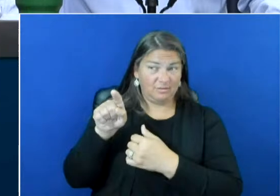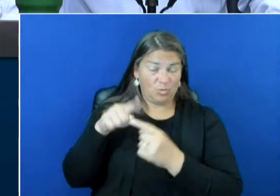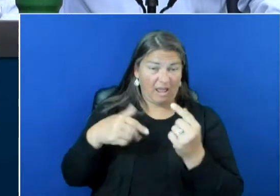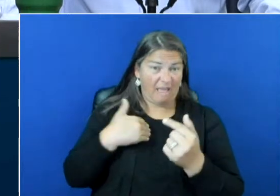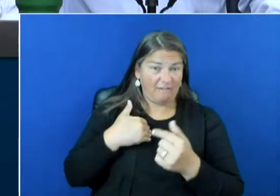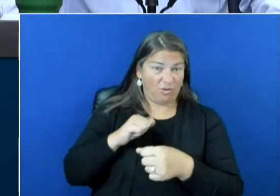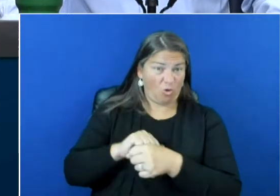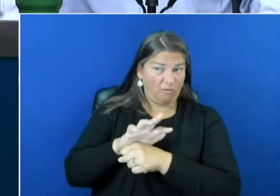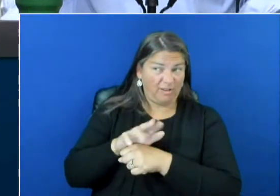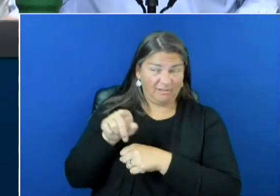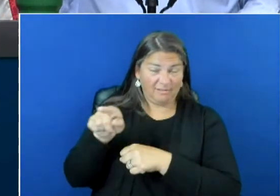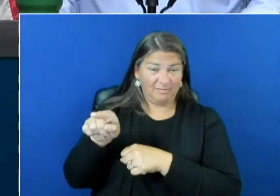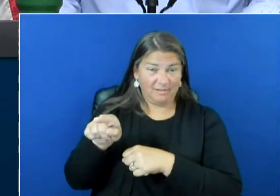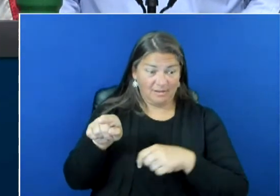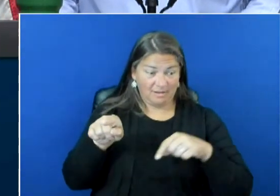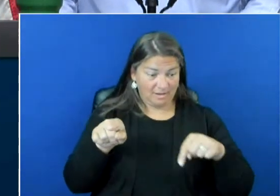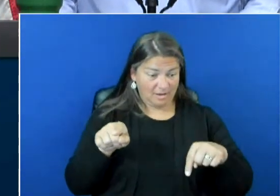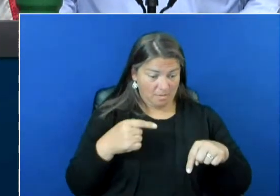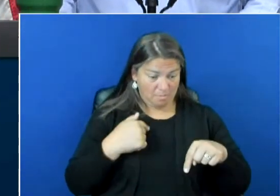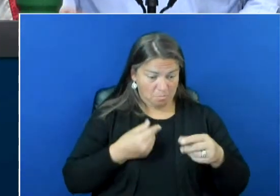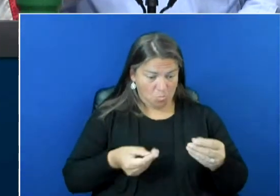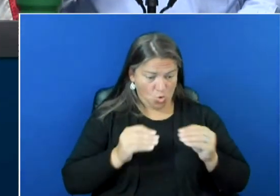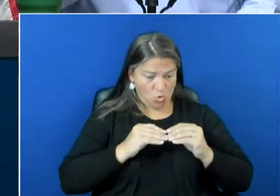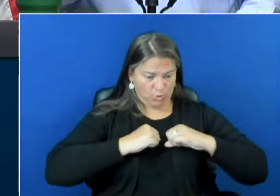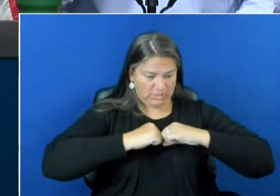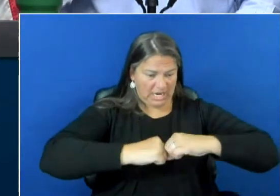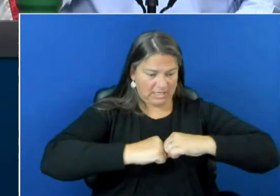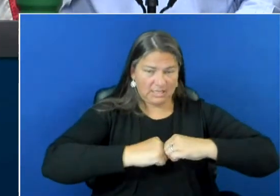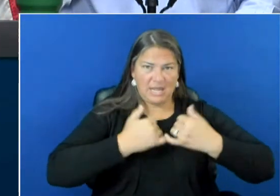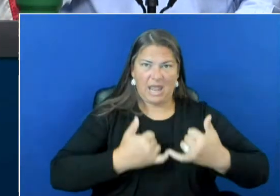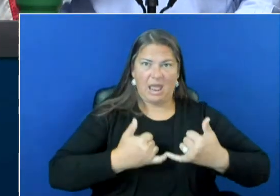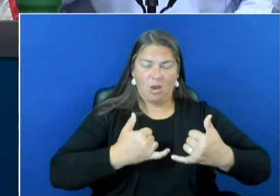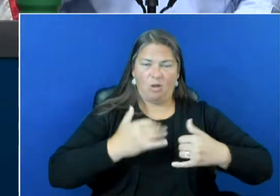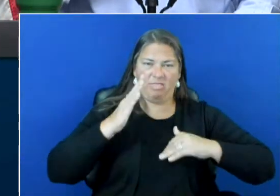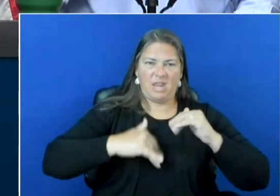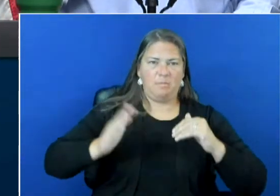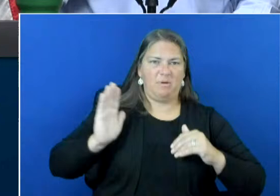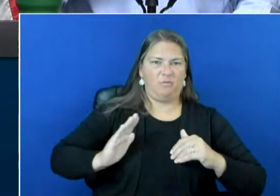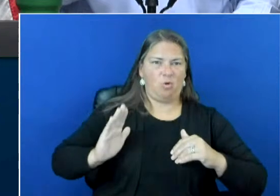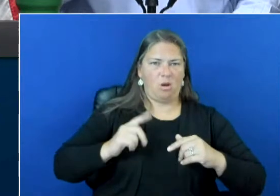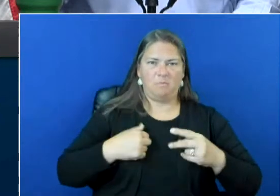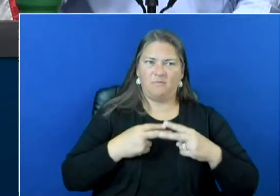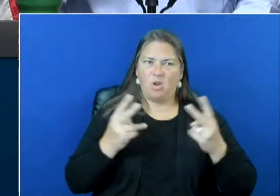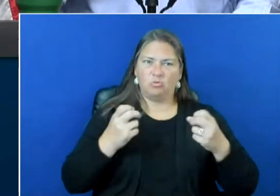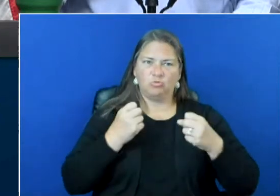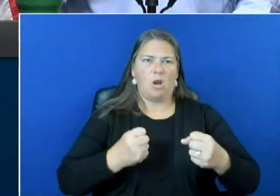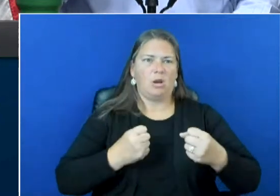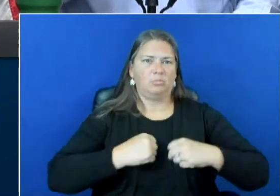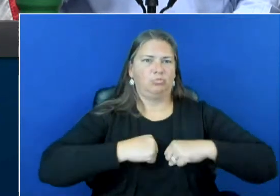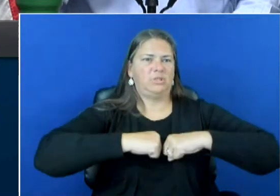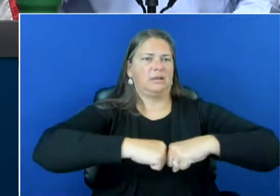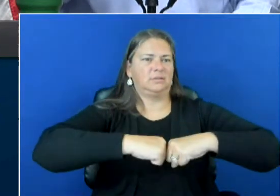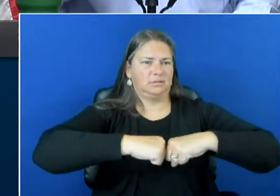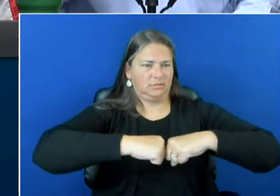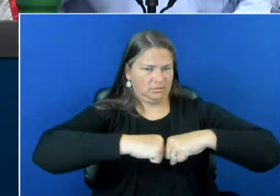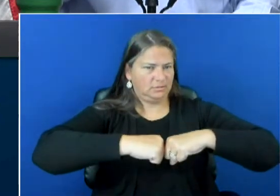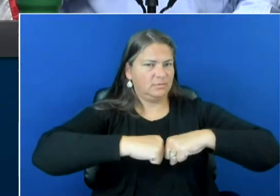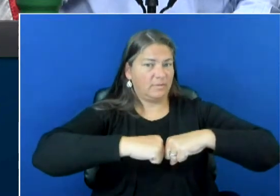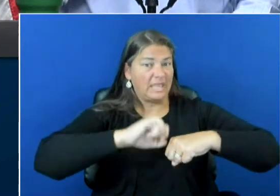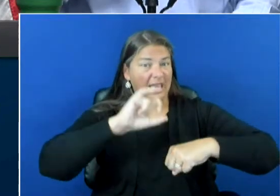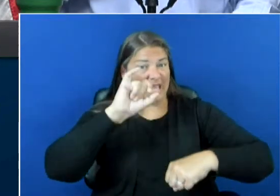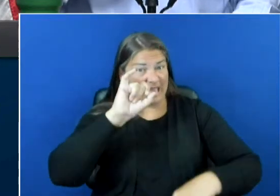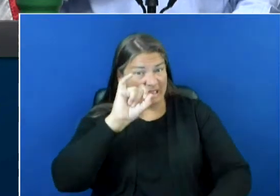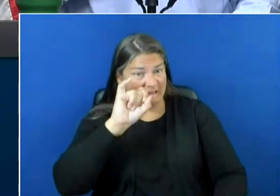been. Look at that. Again, you are very protected if you get the vaccine.